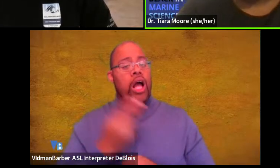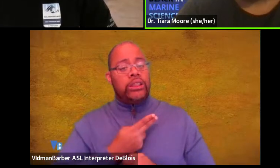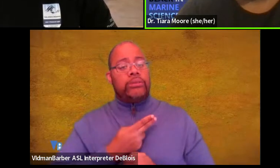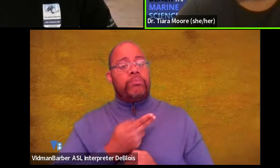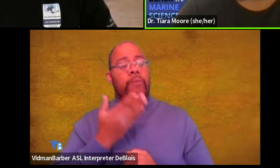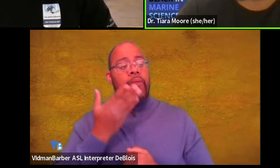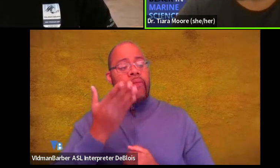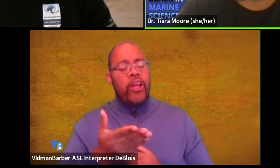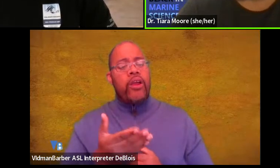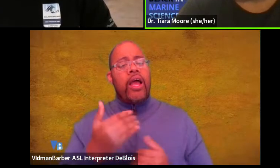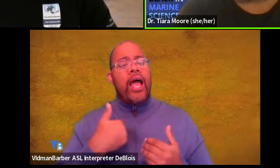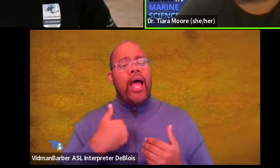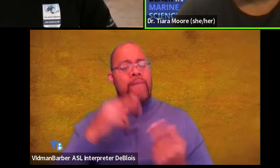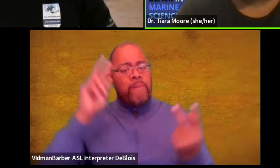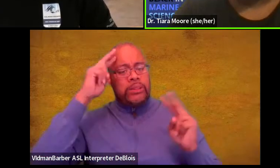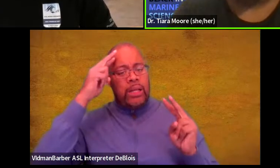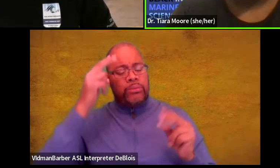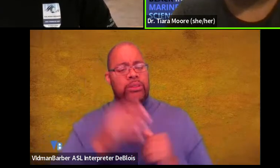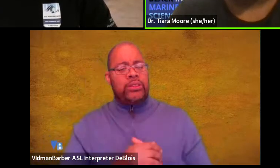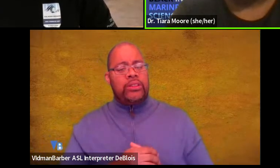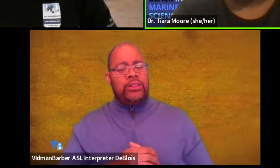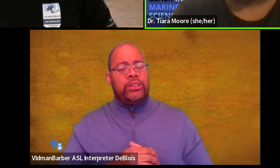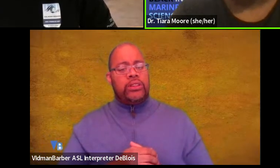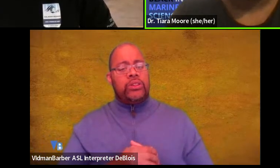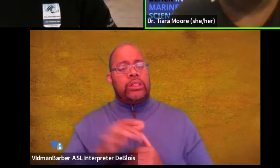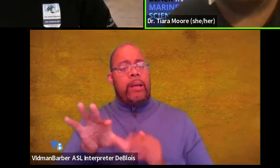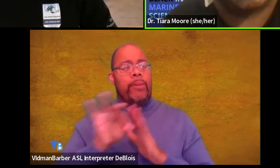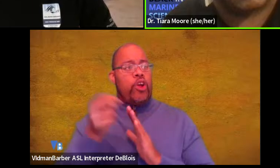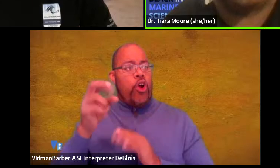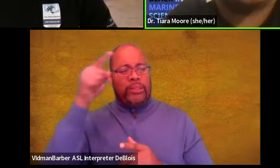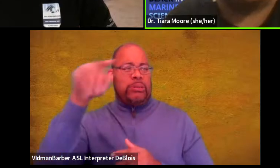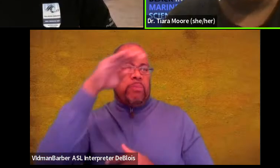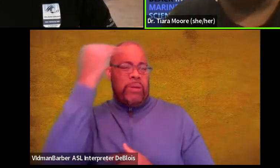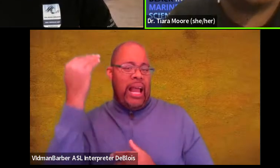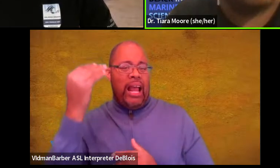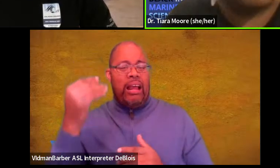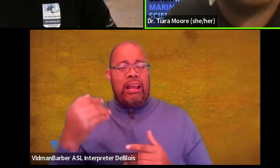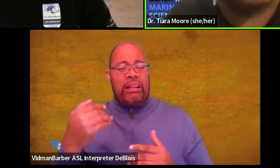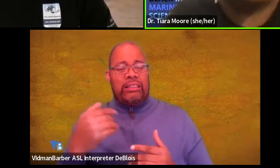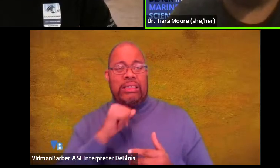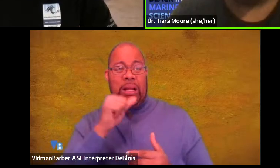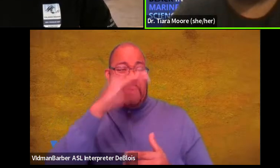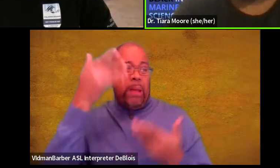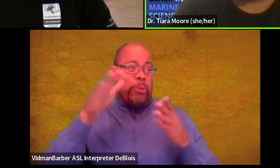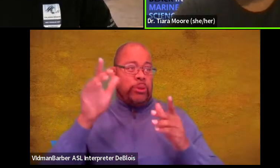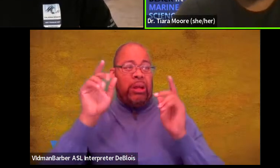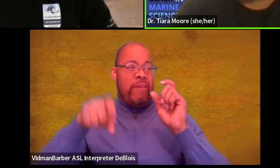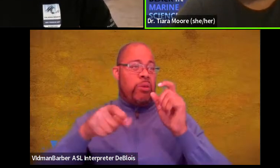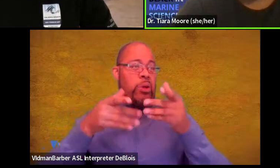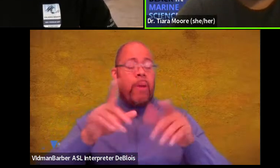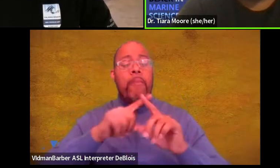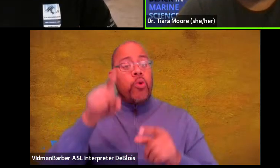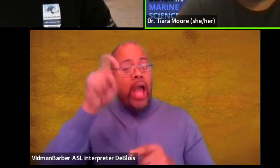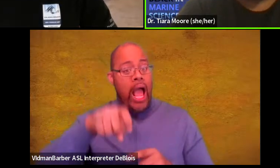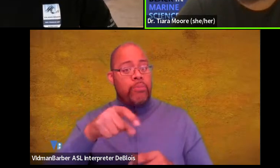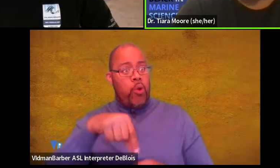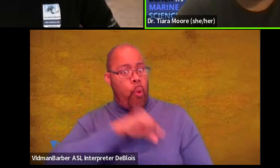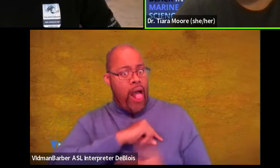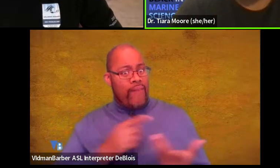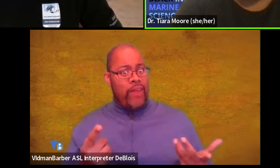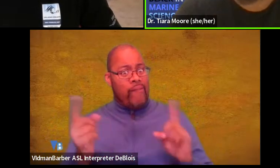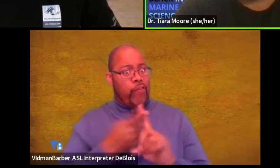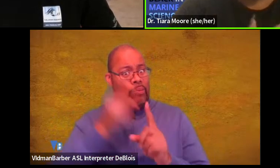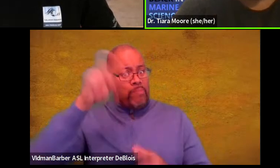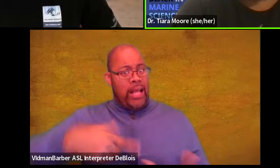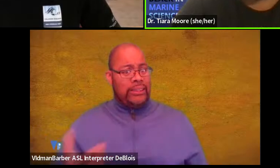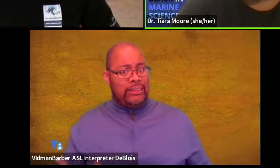be there, there's this misconception like, oh, well, they picked her because she Black. They had to let a Black person go. But you had to be qualified